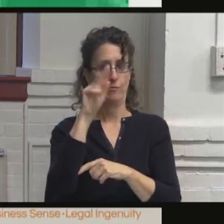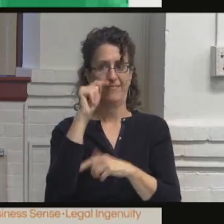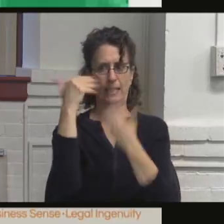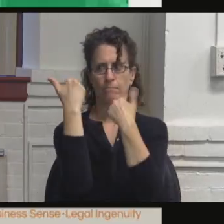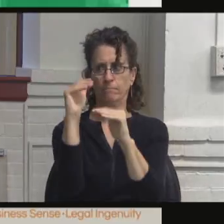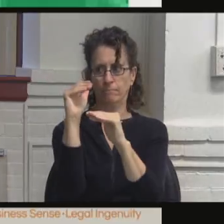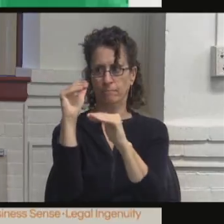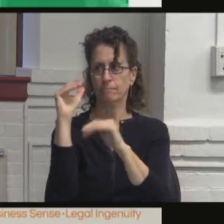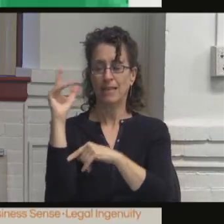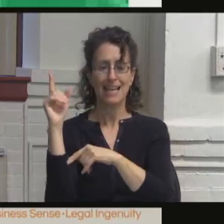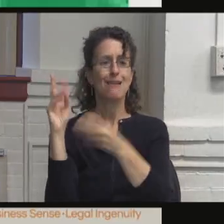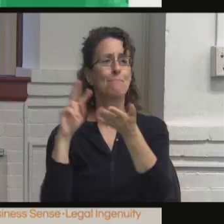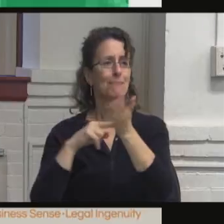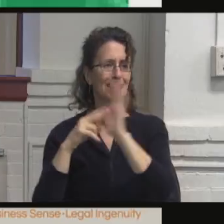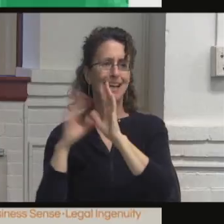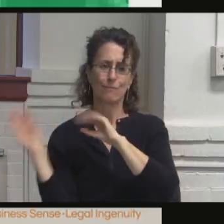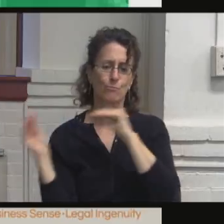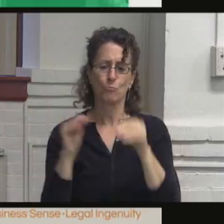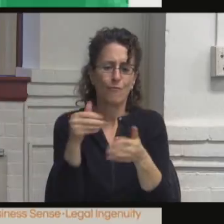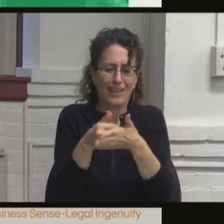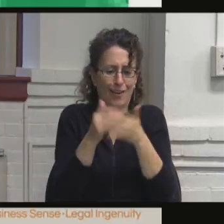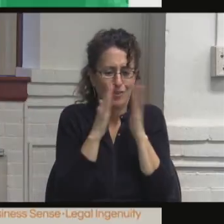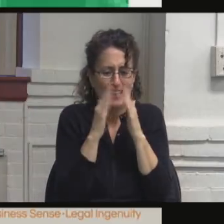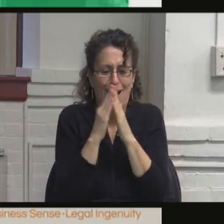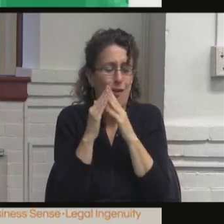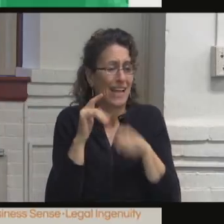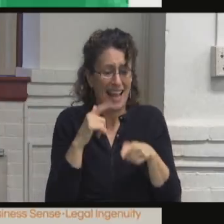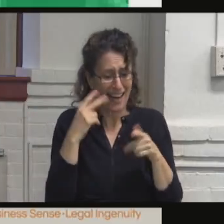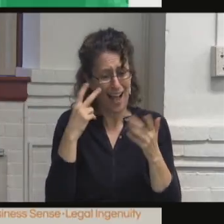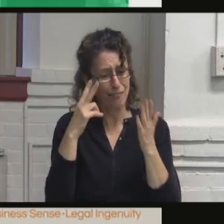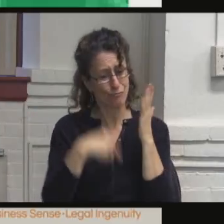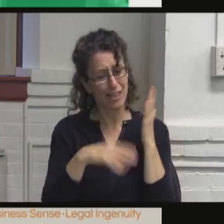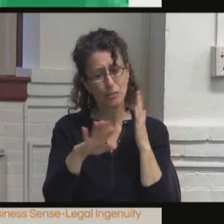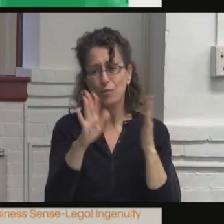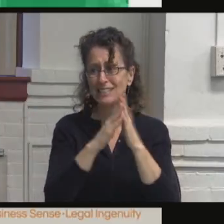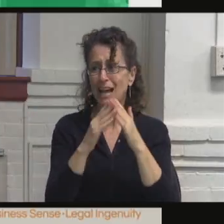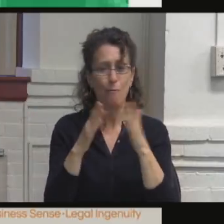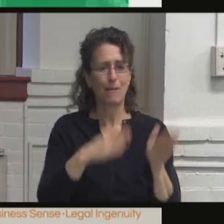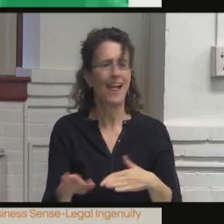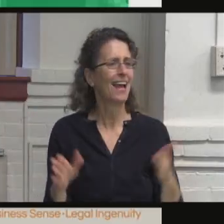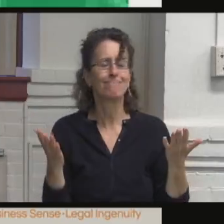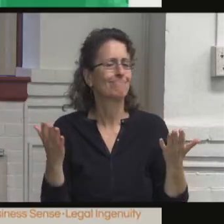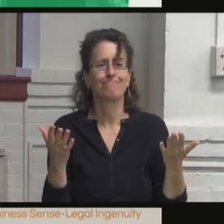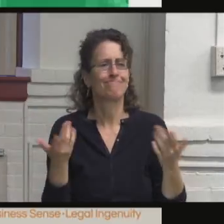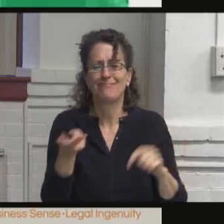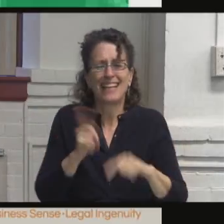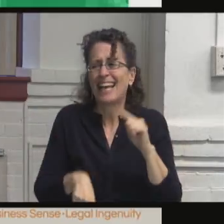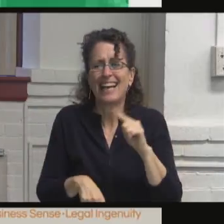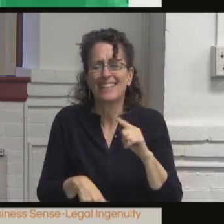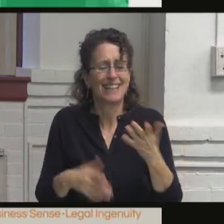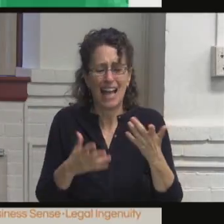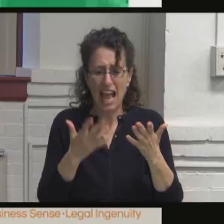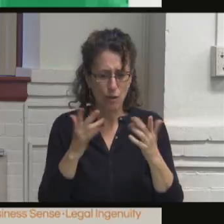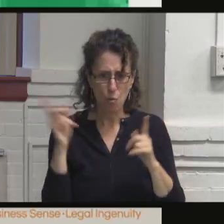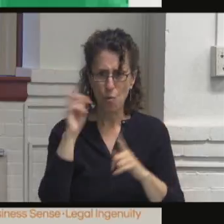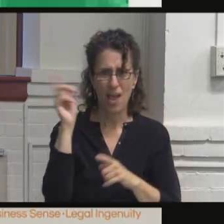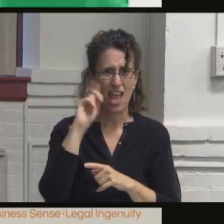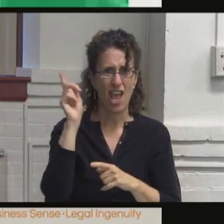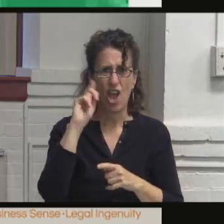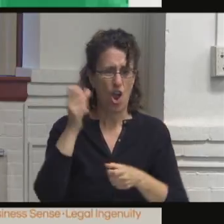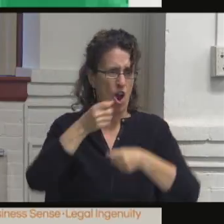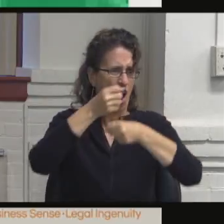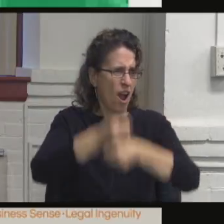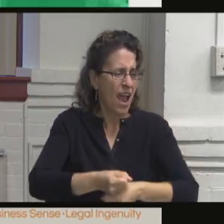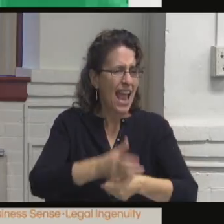kinds of reasons that are expressed well in your town plan, we don't want to do that. Not to mention, there's not very good land or people who are willing to put